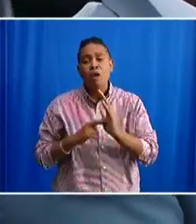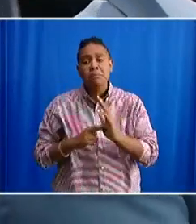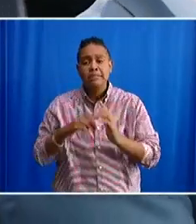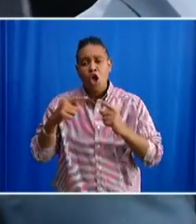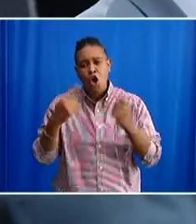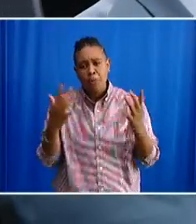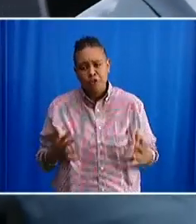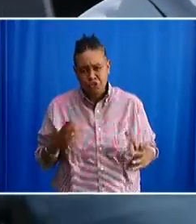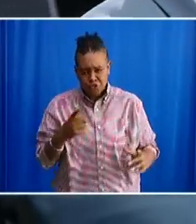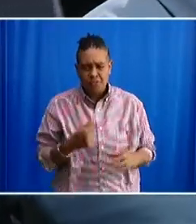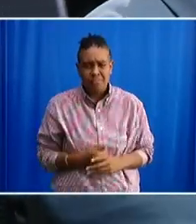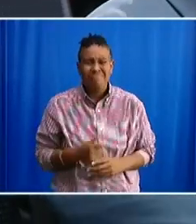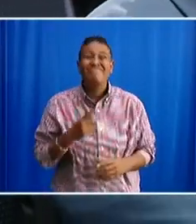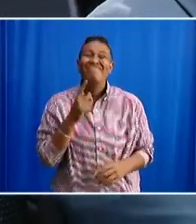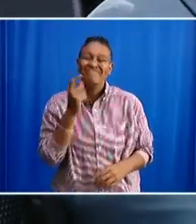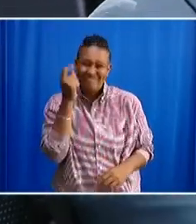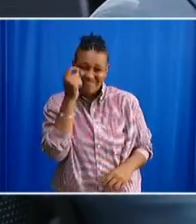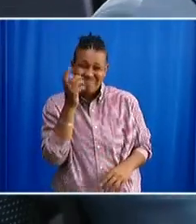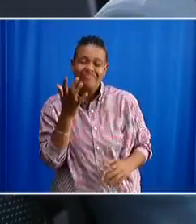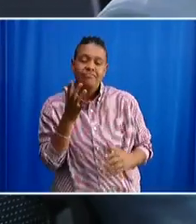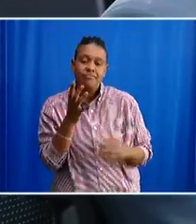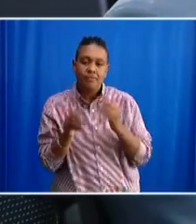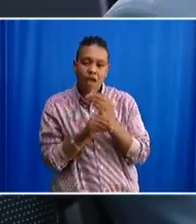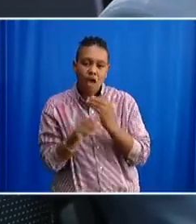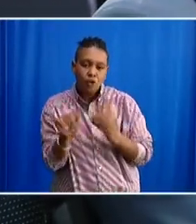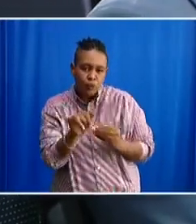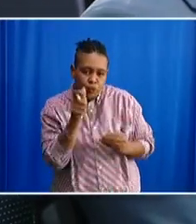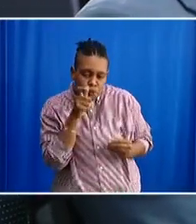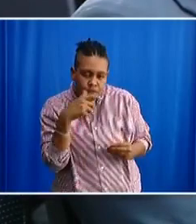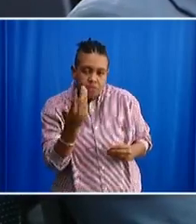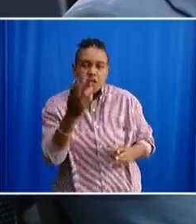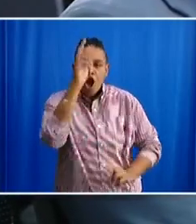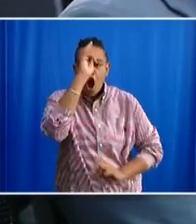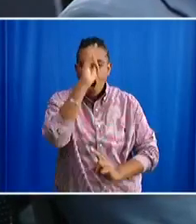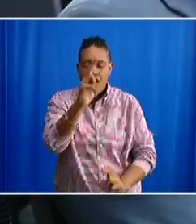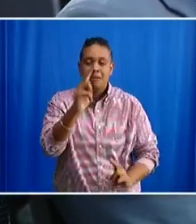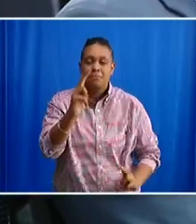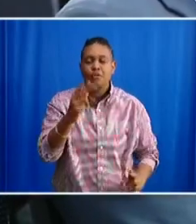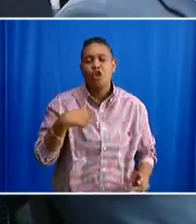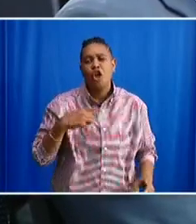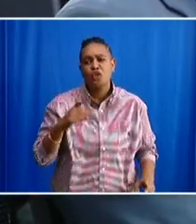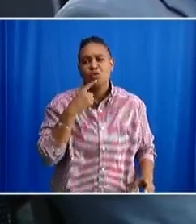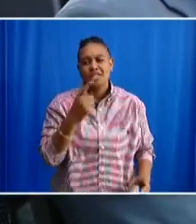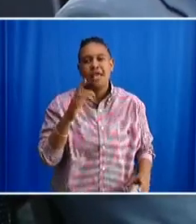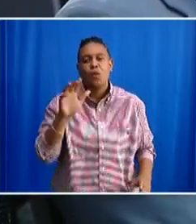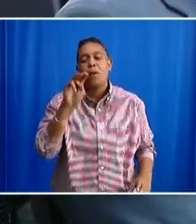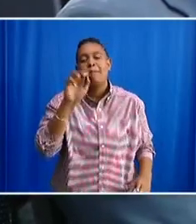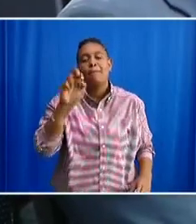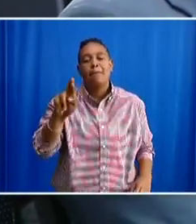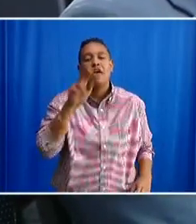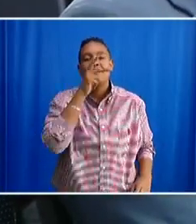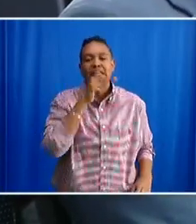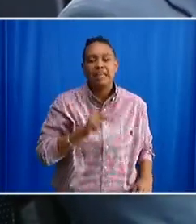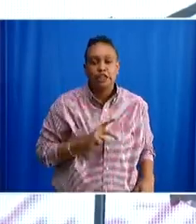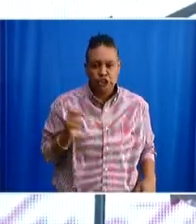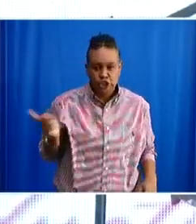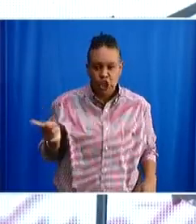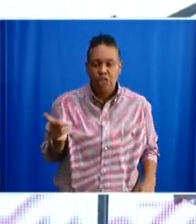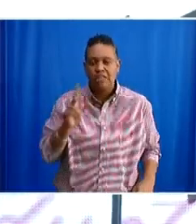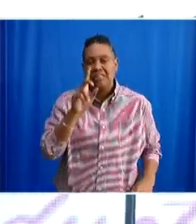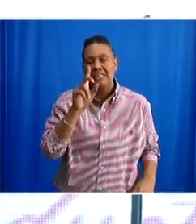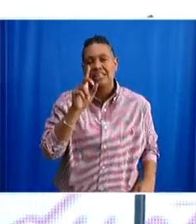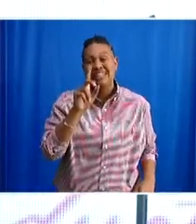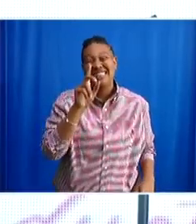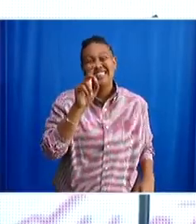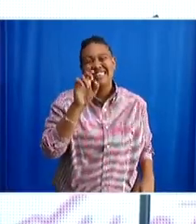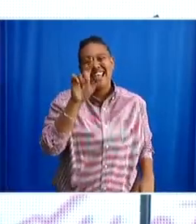opposition, and of course, the Honorable, or should I say His Worship, the Mayor of Kingston.